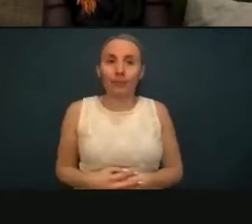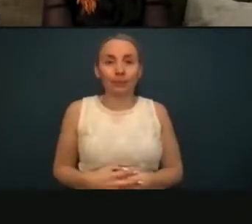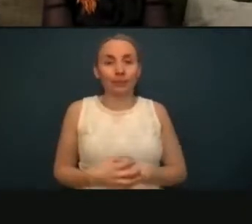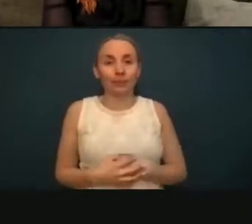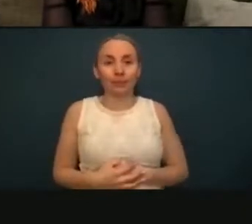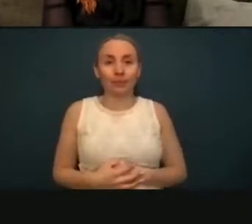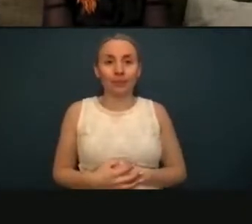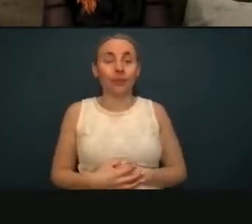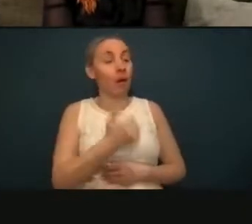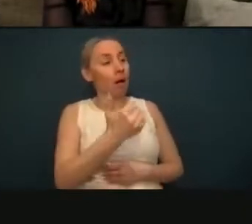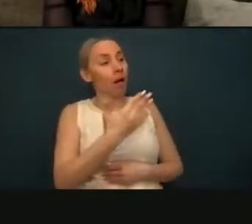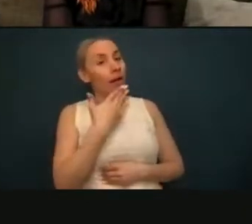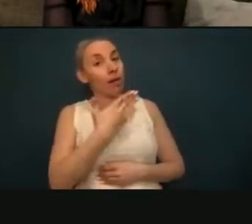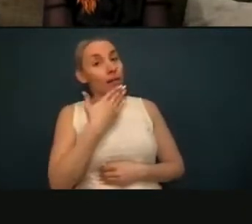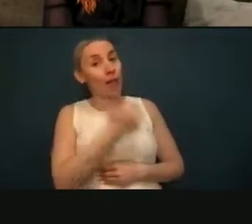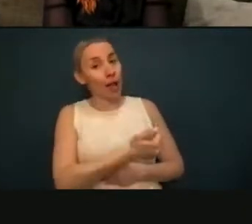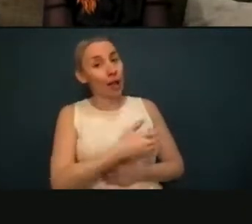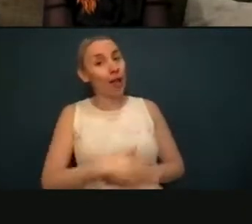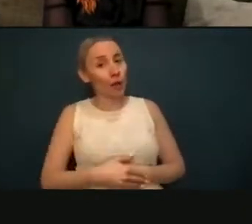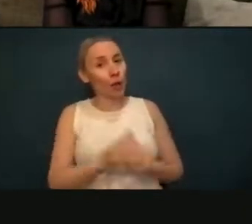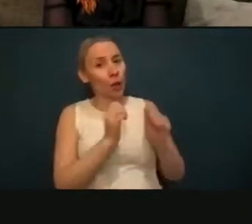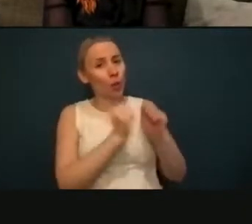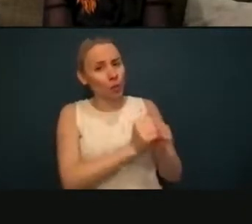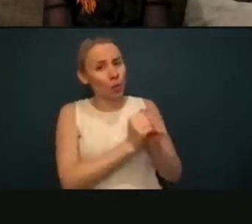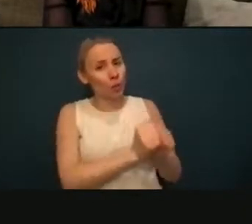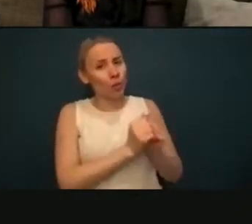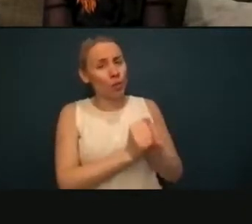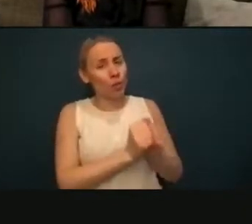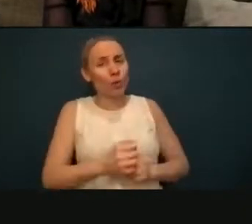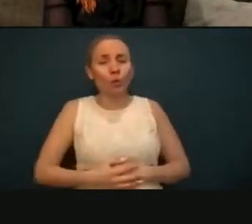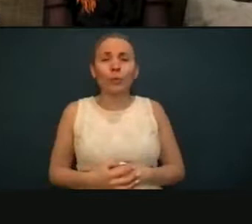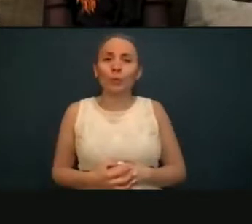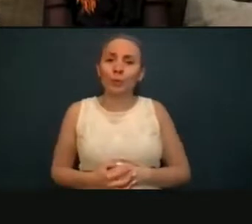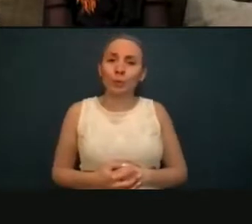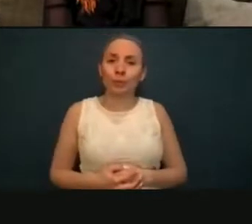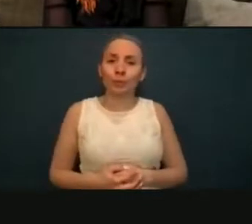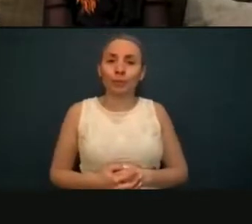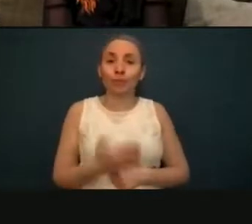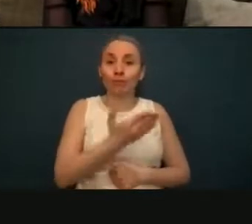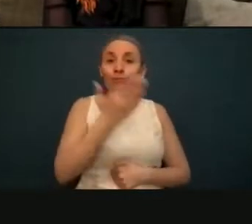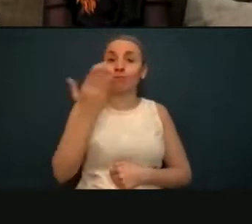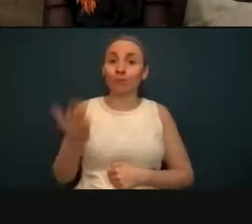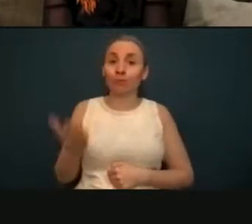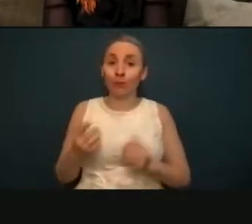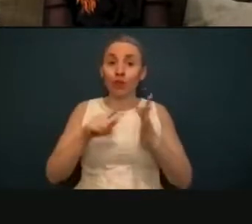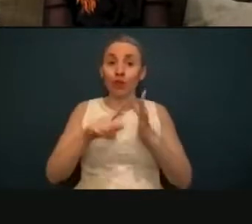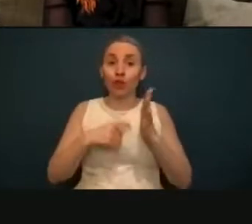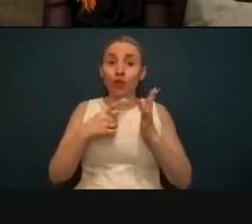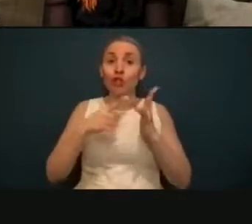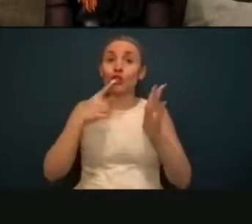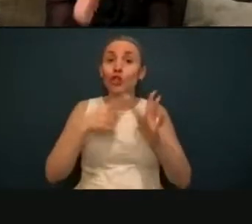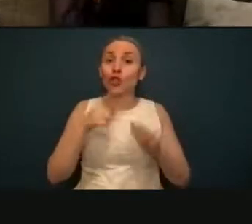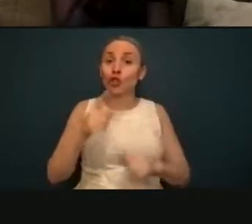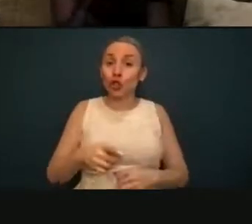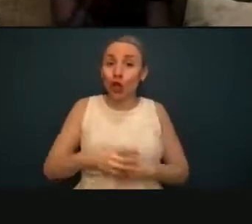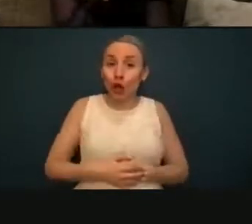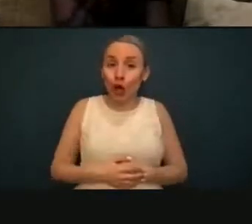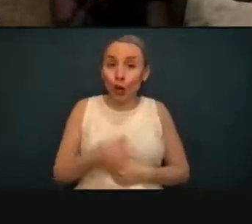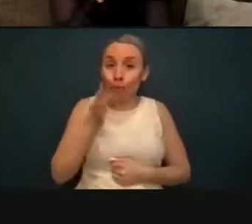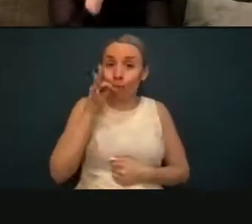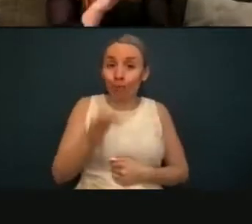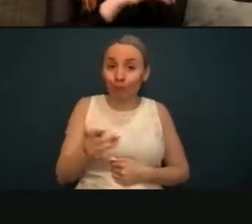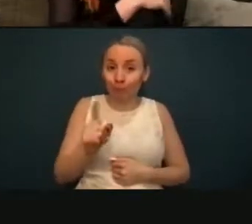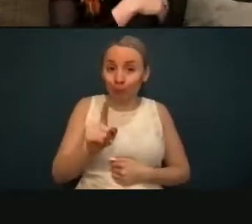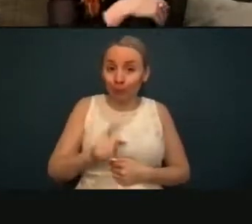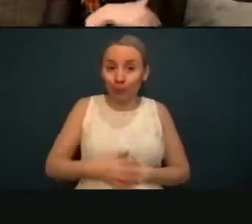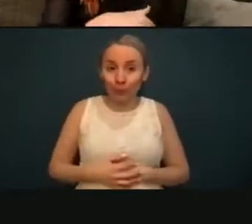brilliant. Thanks for that insight. Super valuable, super valuable. Joe, I'd just like to ask you, like, what has been your